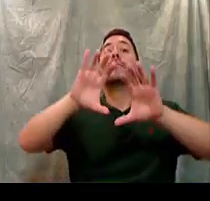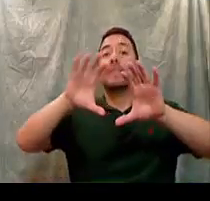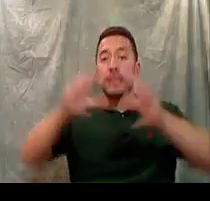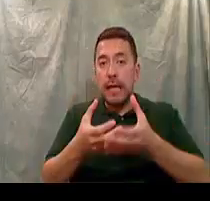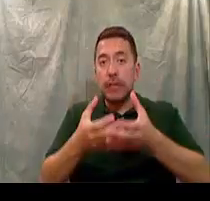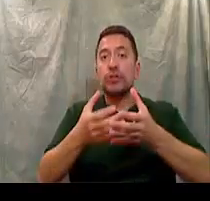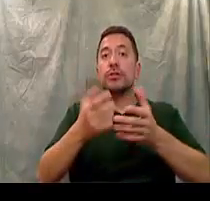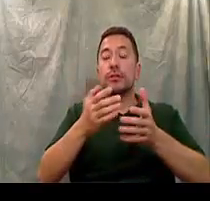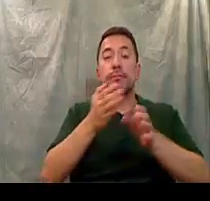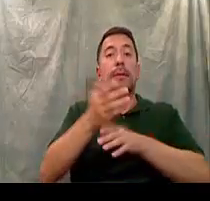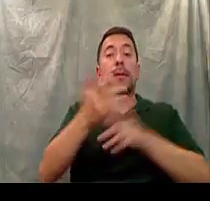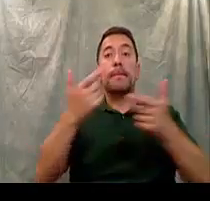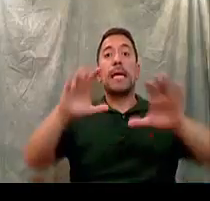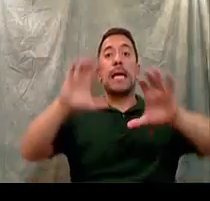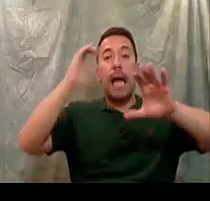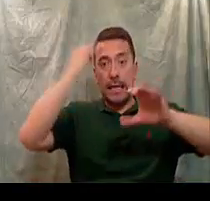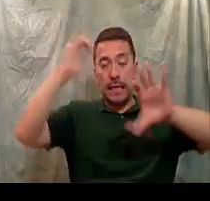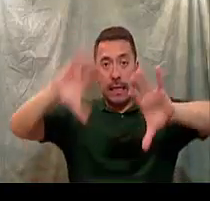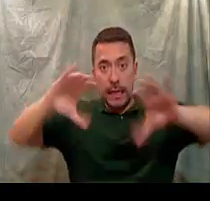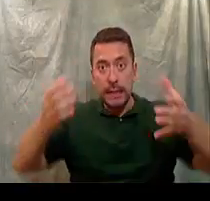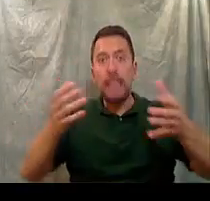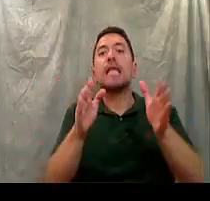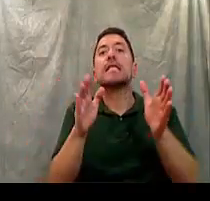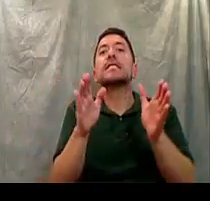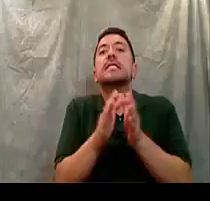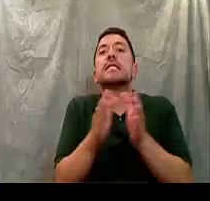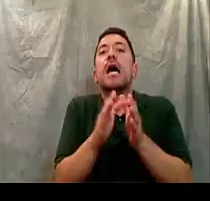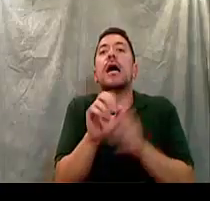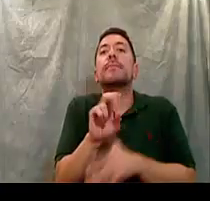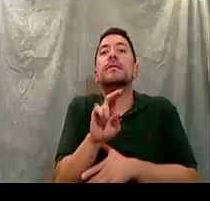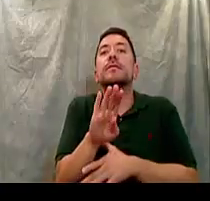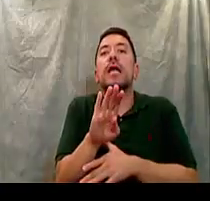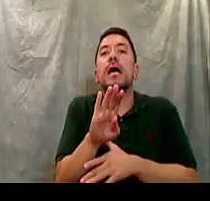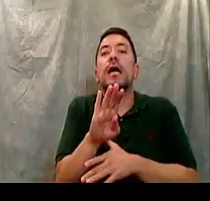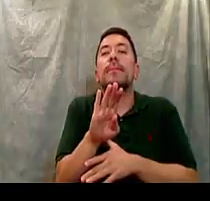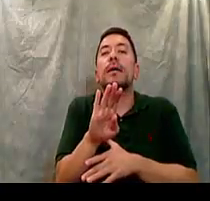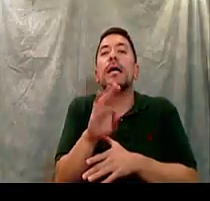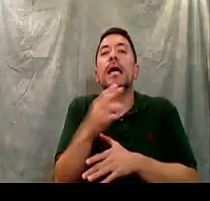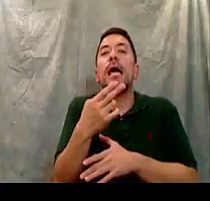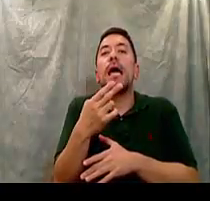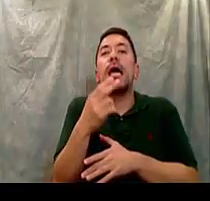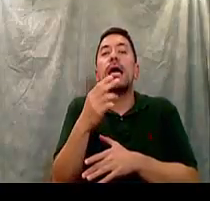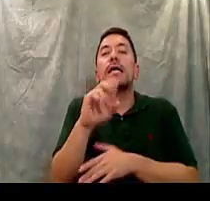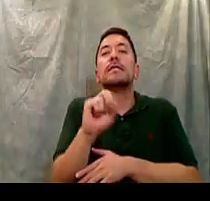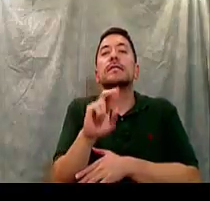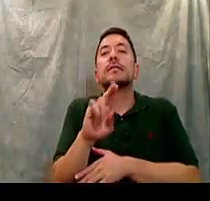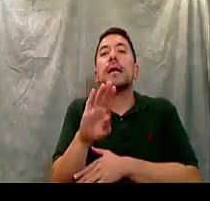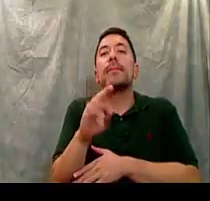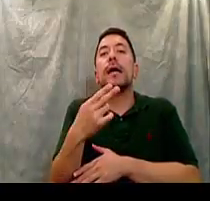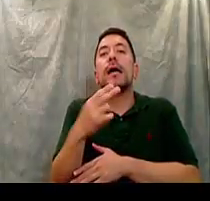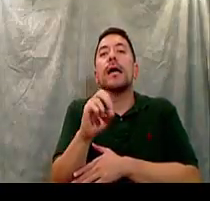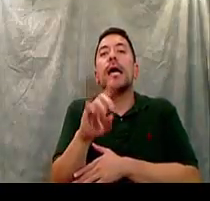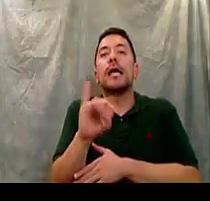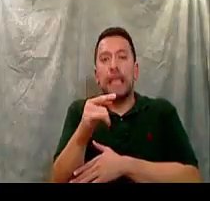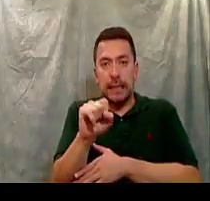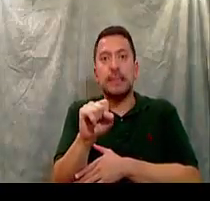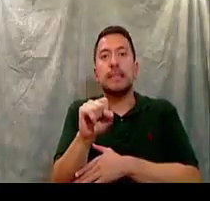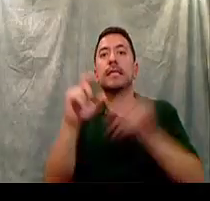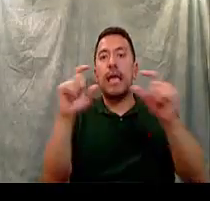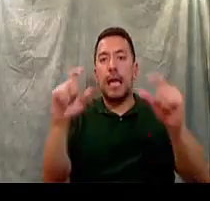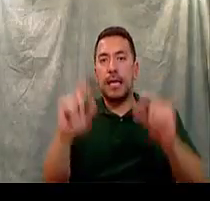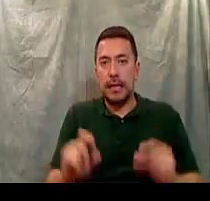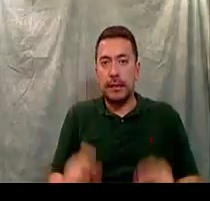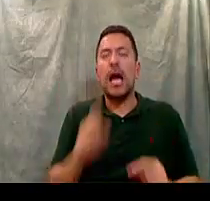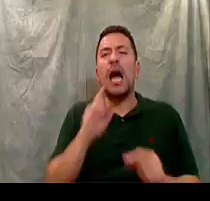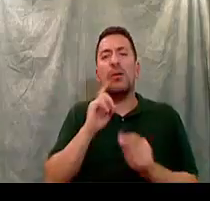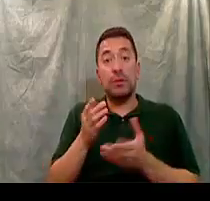review, under big ideas that emerge once you finish the 5 to 8 pieces? So, think about that. Again, I'm going to go back to